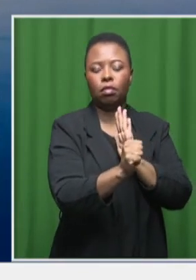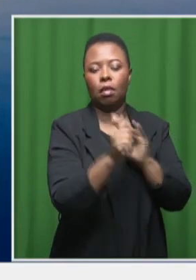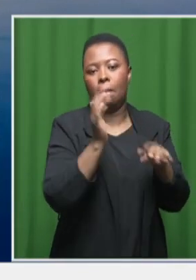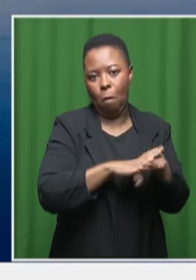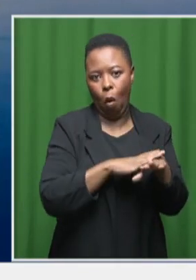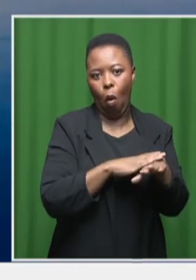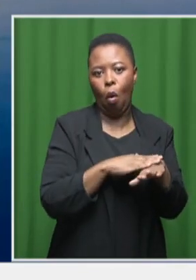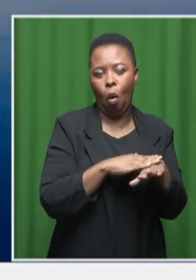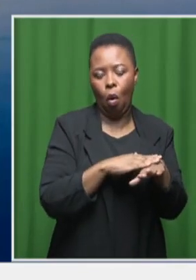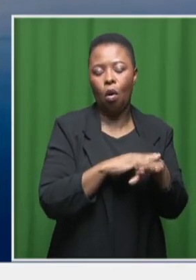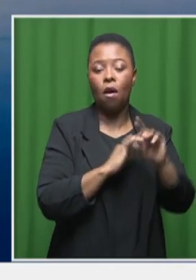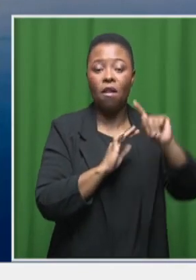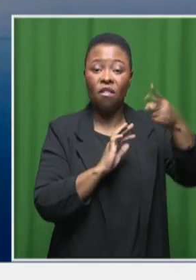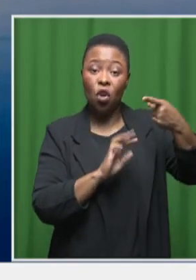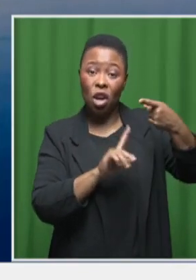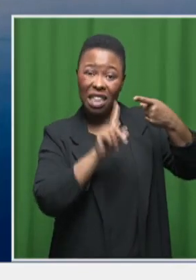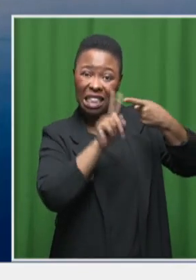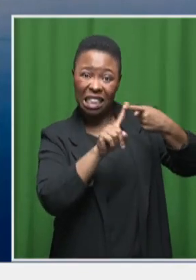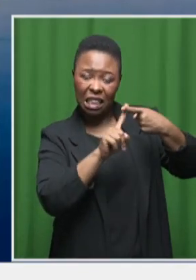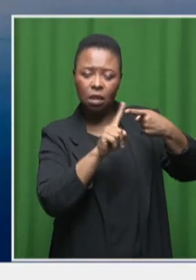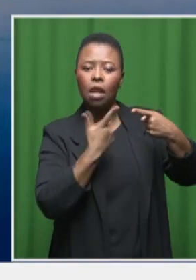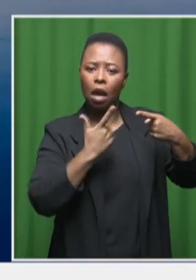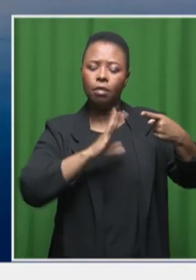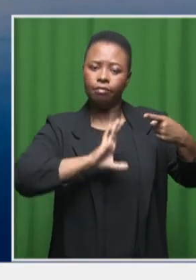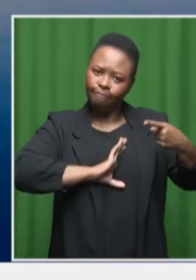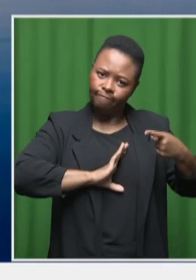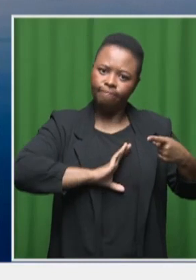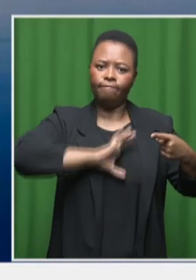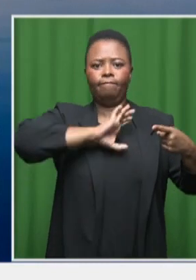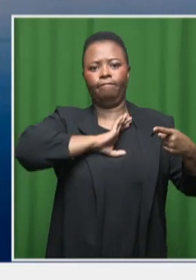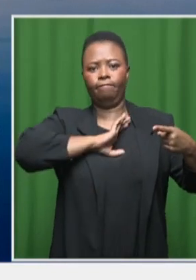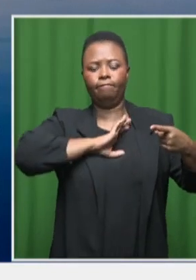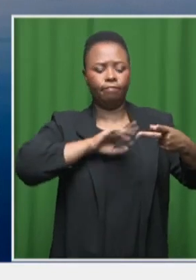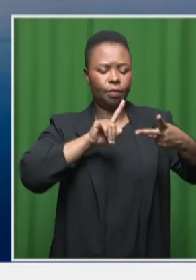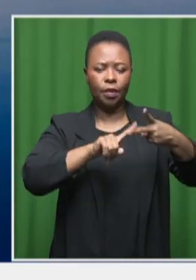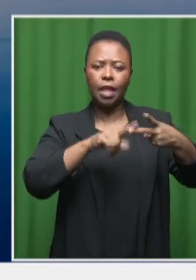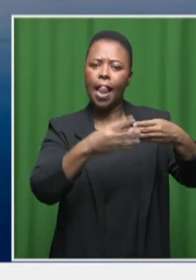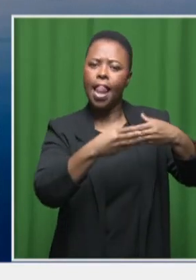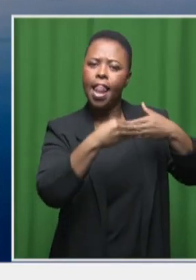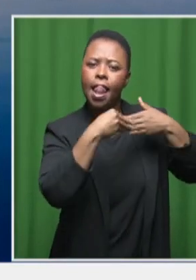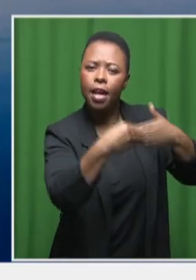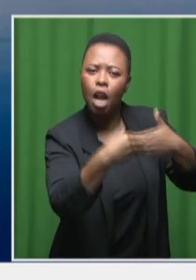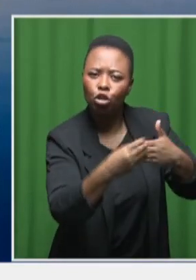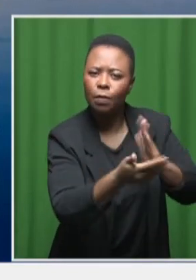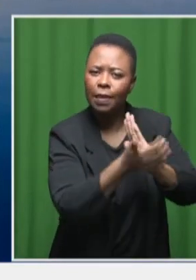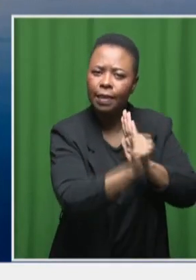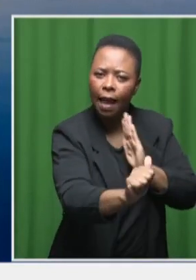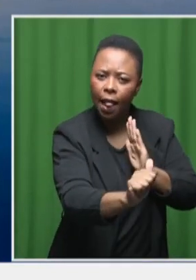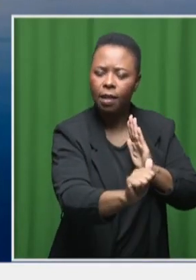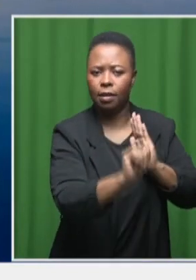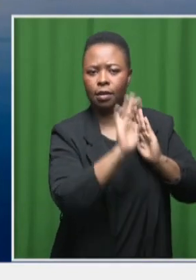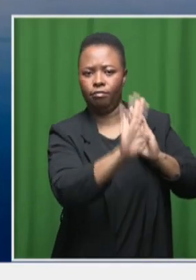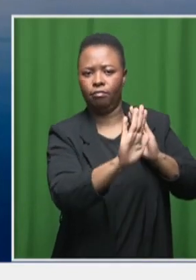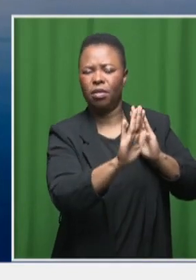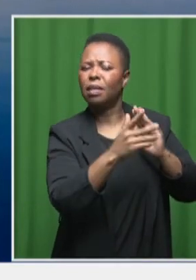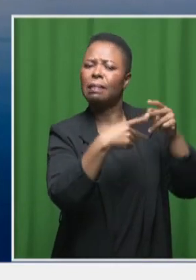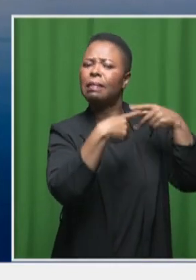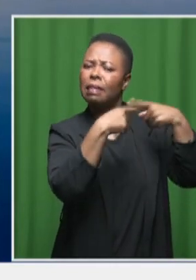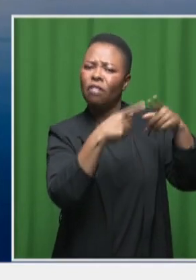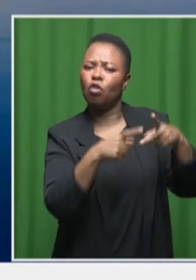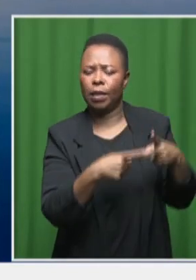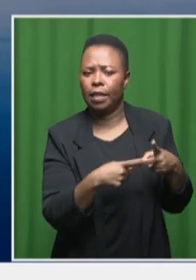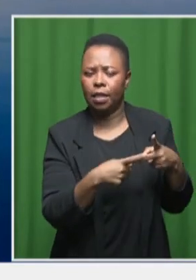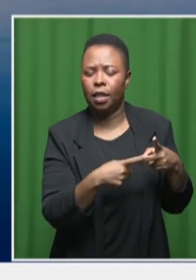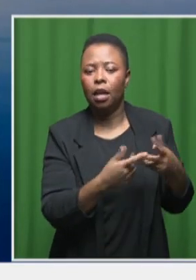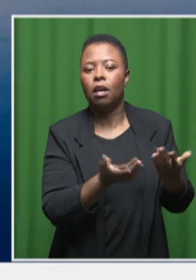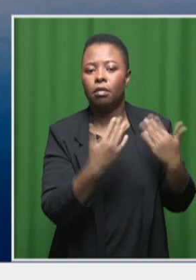Firstly, just having courage, leadership, and like in so many ways, because right